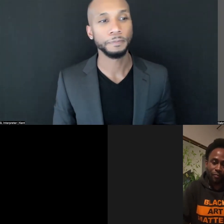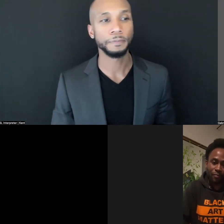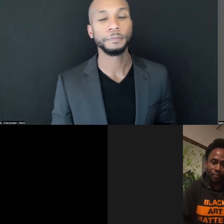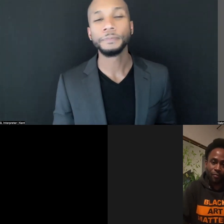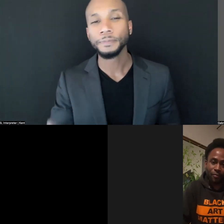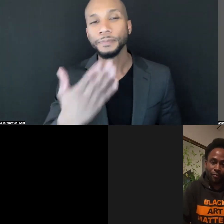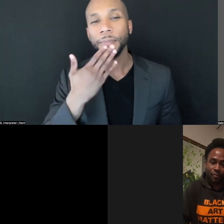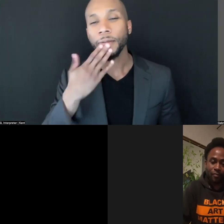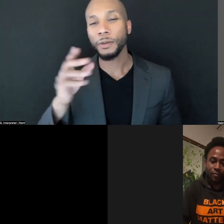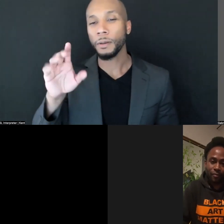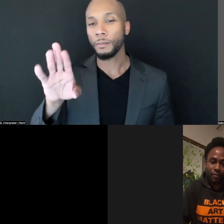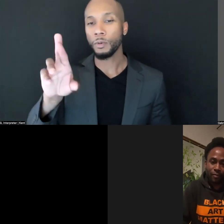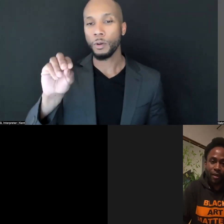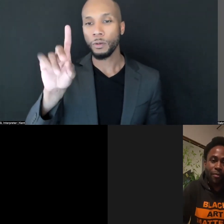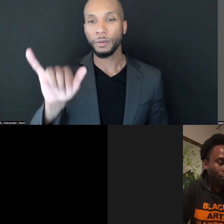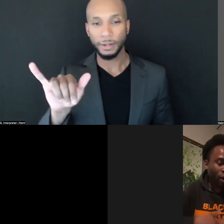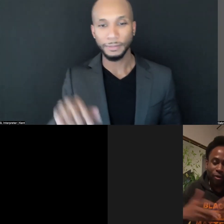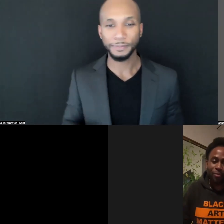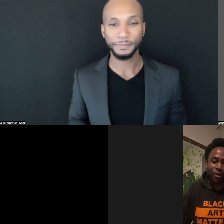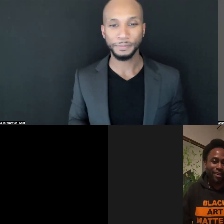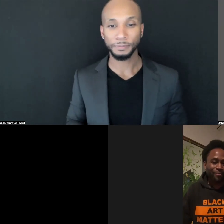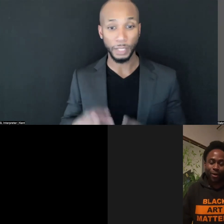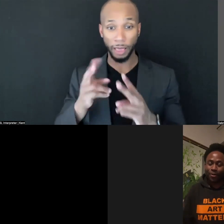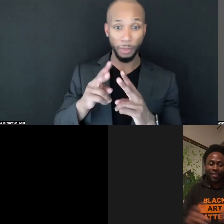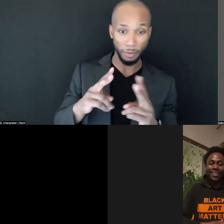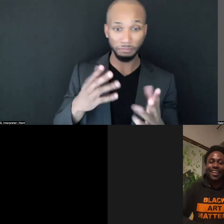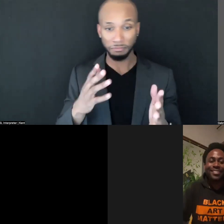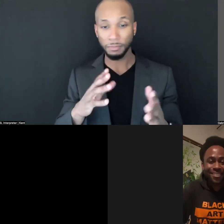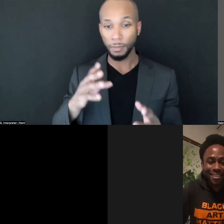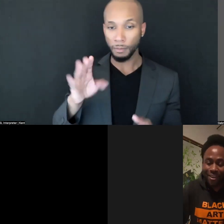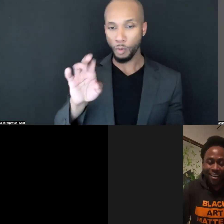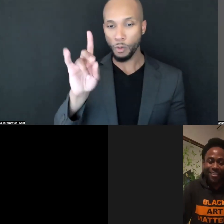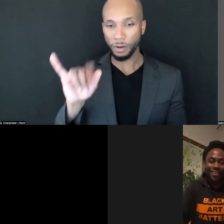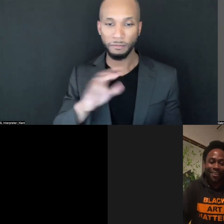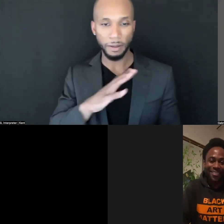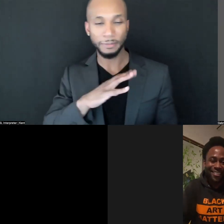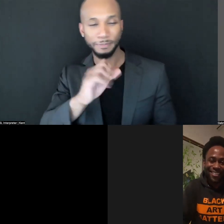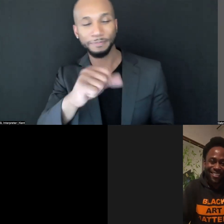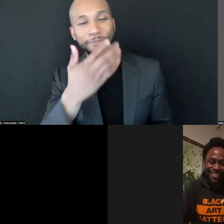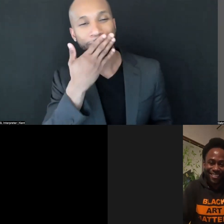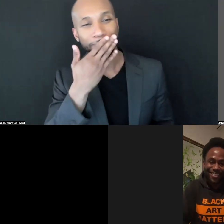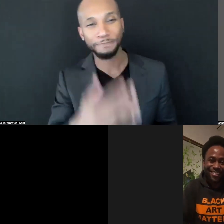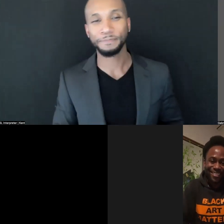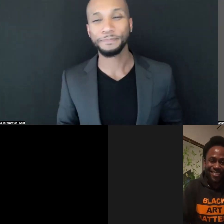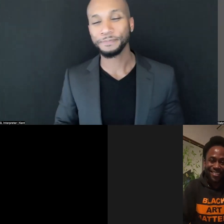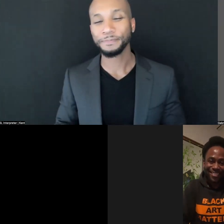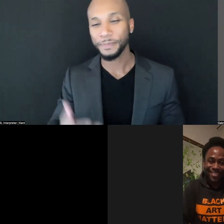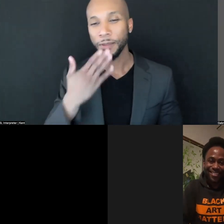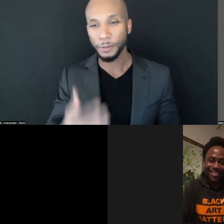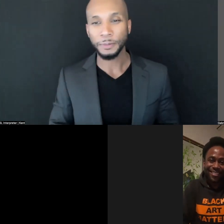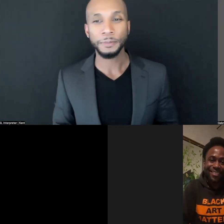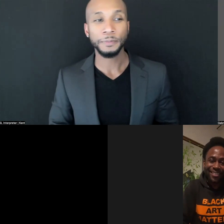Thanks, Brody. Is it okay, Broderick? Is it okay if I call you Brody? Yes, it's fine. Thank you. Thank you.